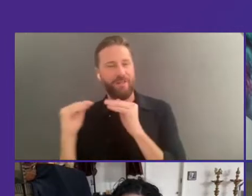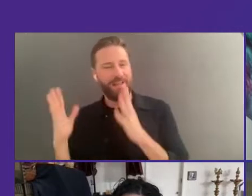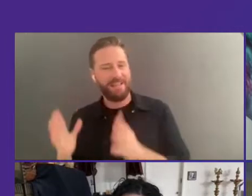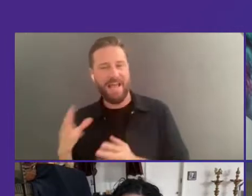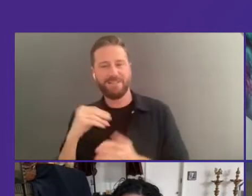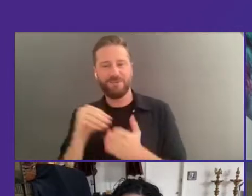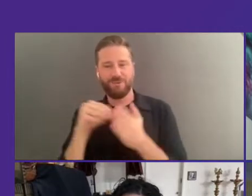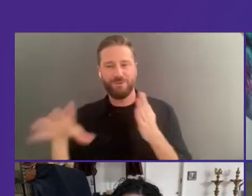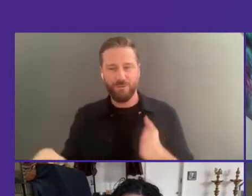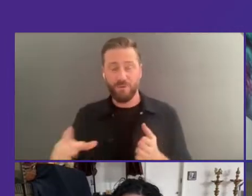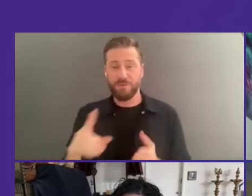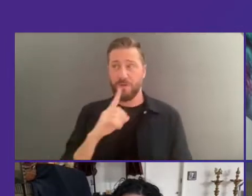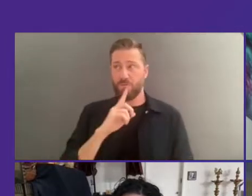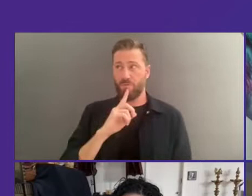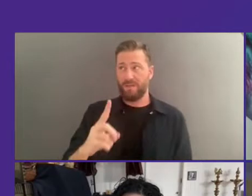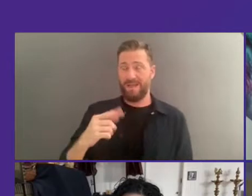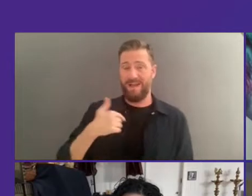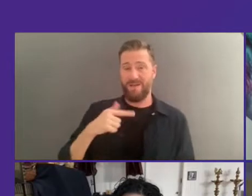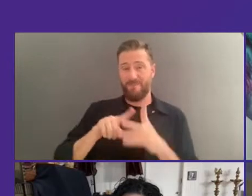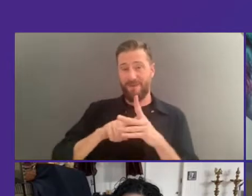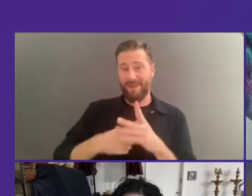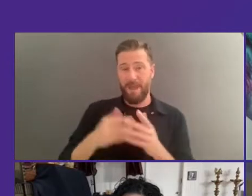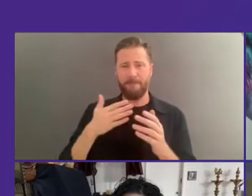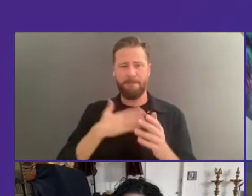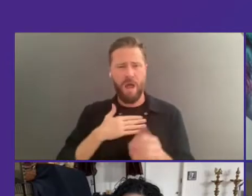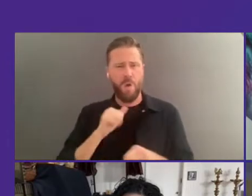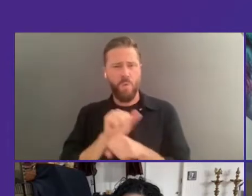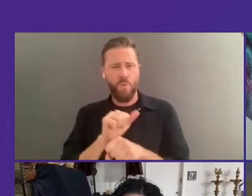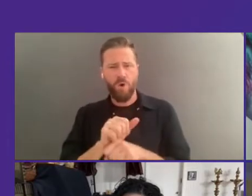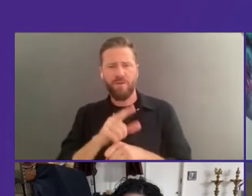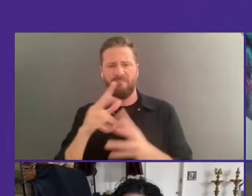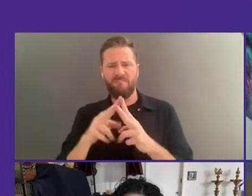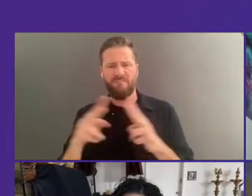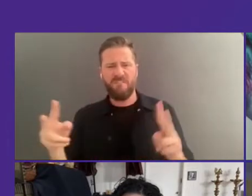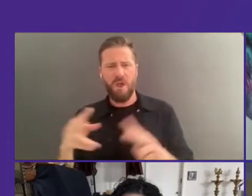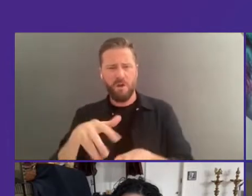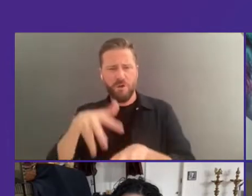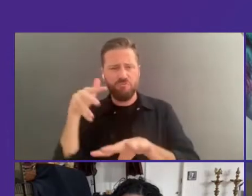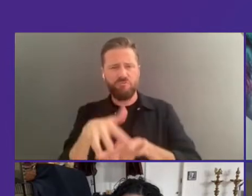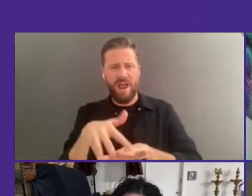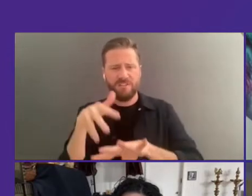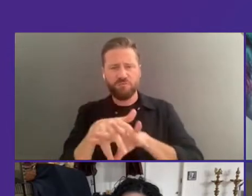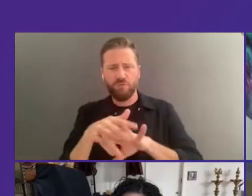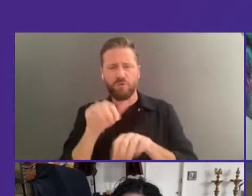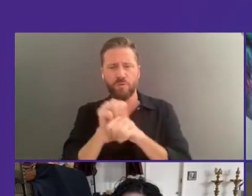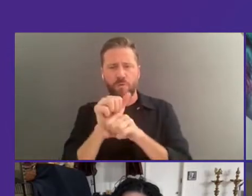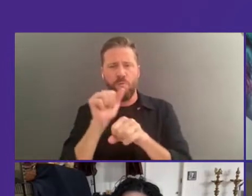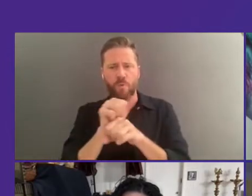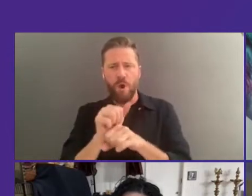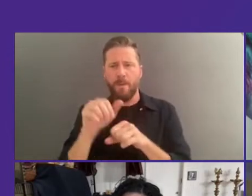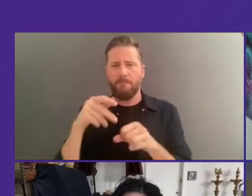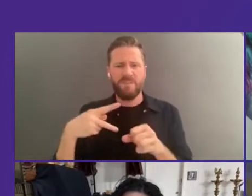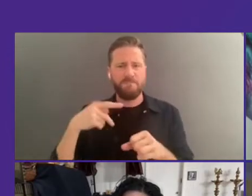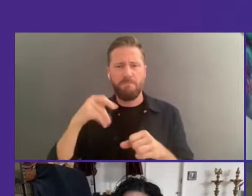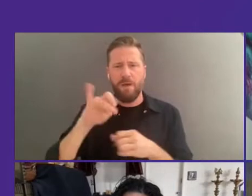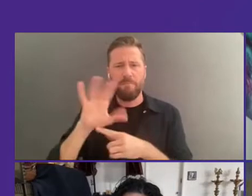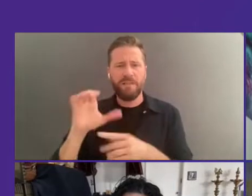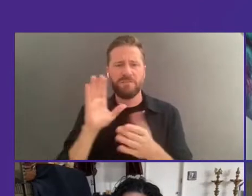Literally, I began my work as grassroots work here with public school workshops